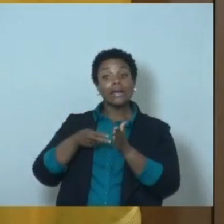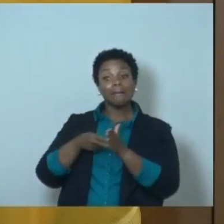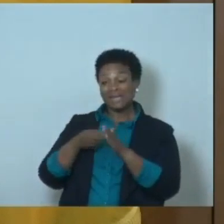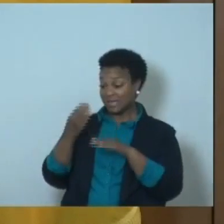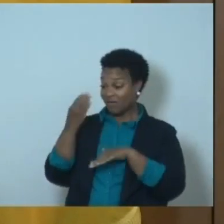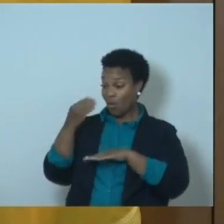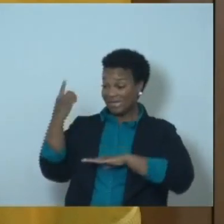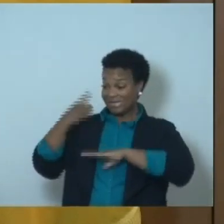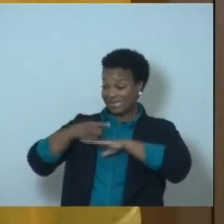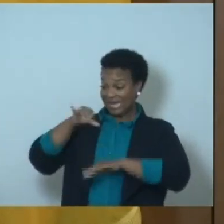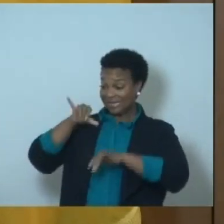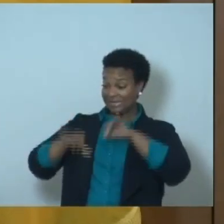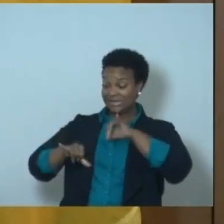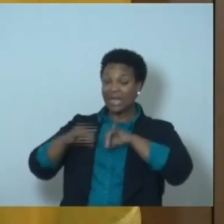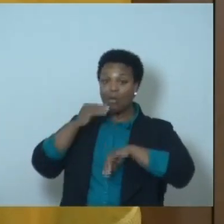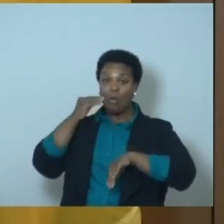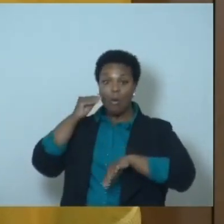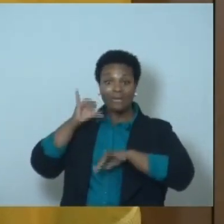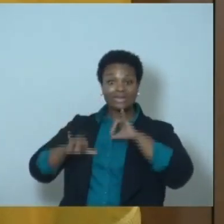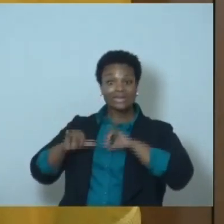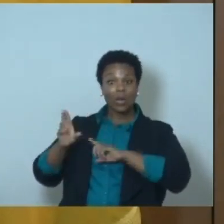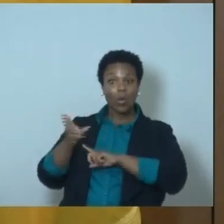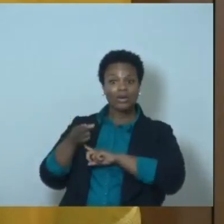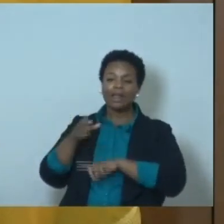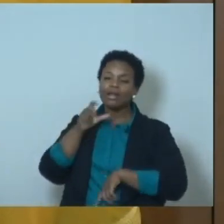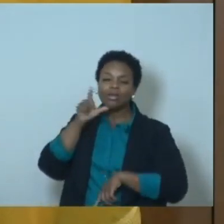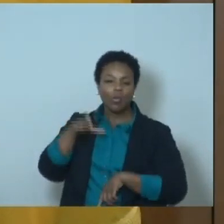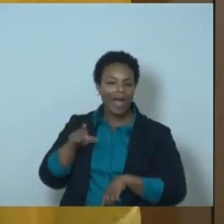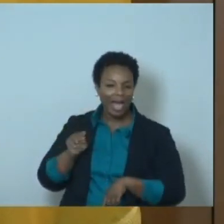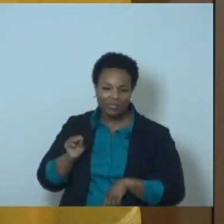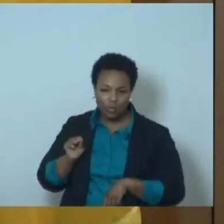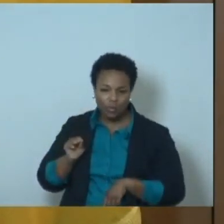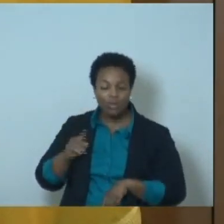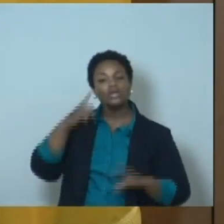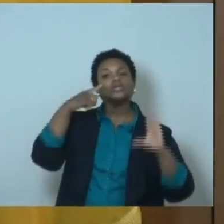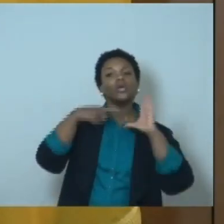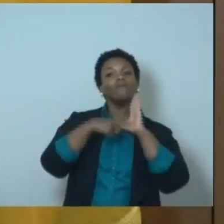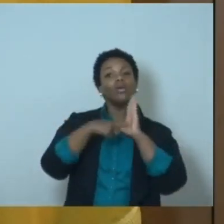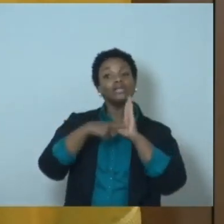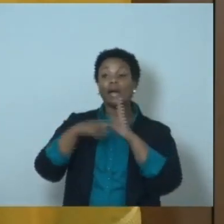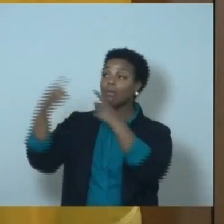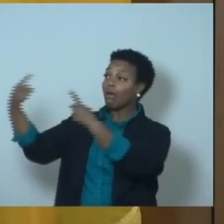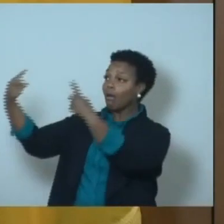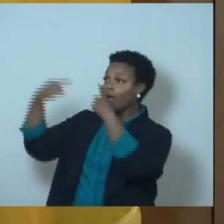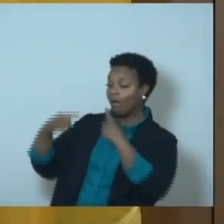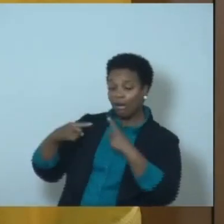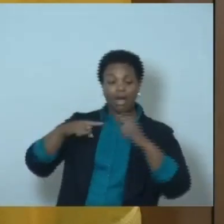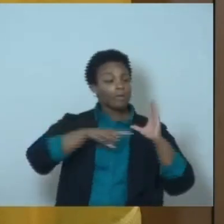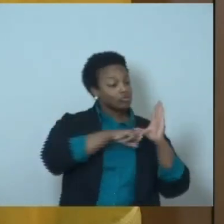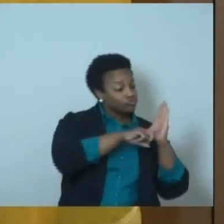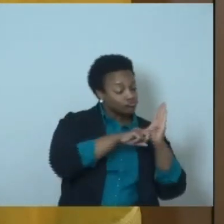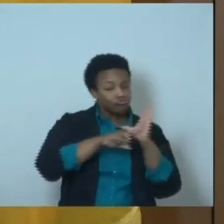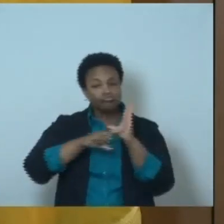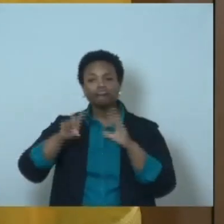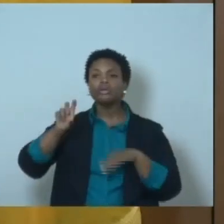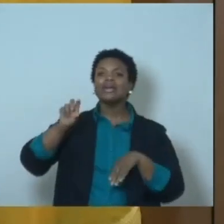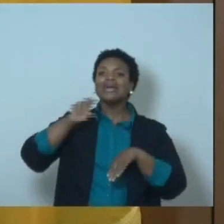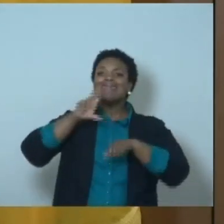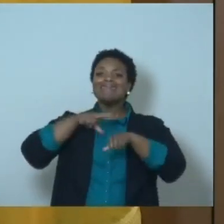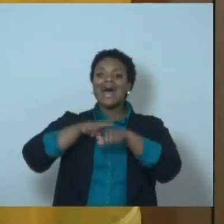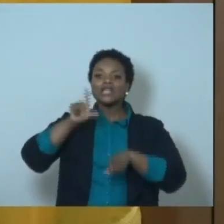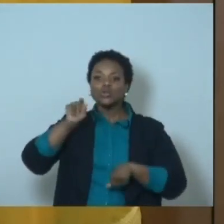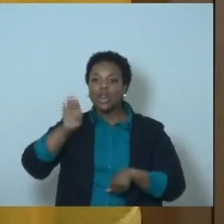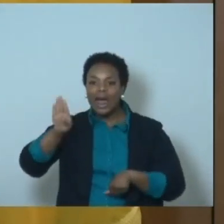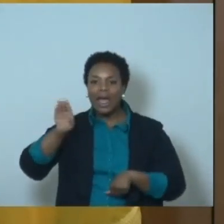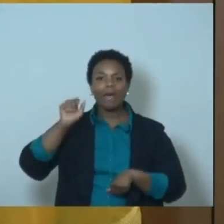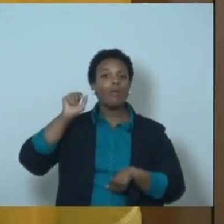traveling, coming in to do evaluations, say at the national labs, folks who are coming up to make sure that the management of